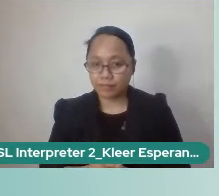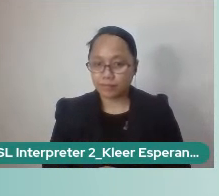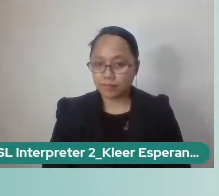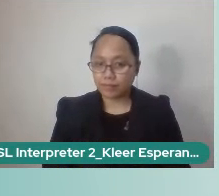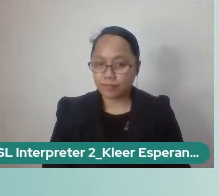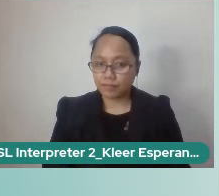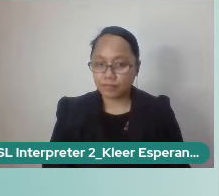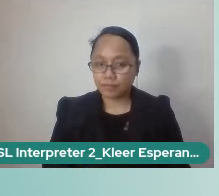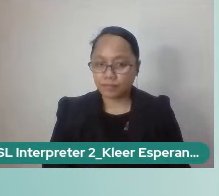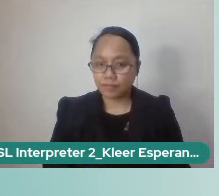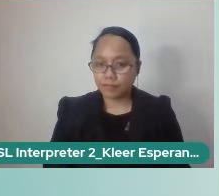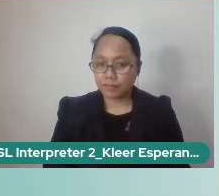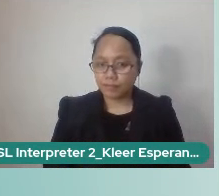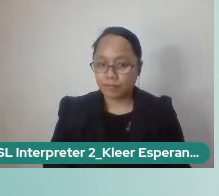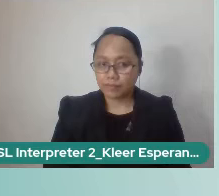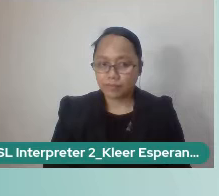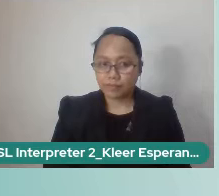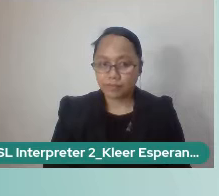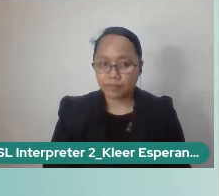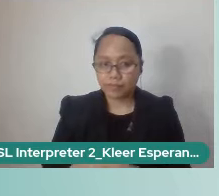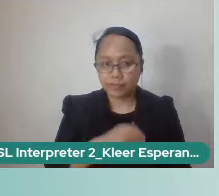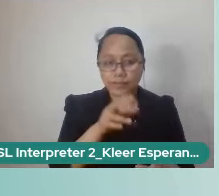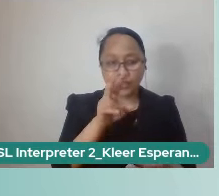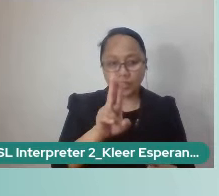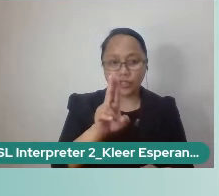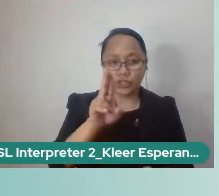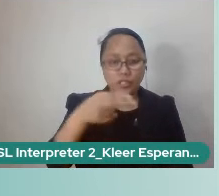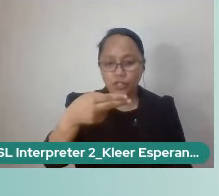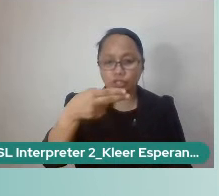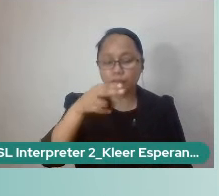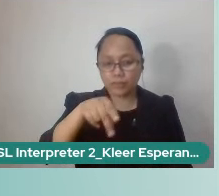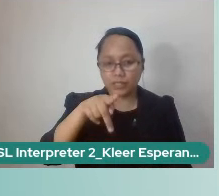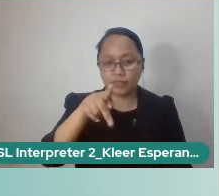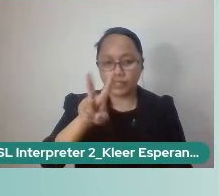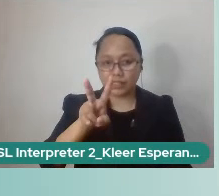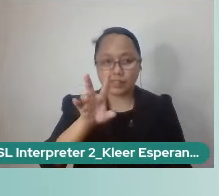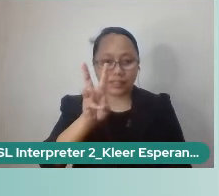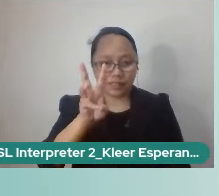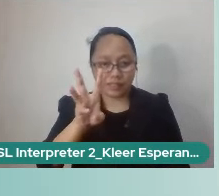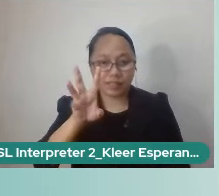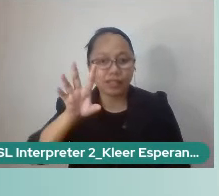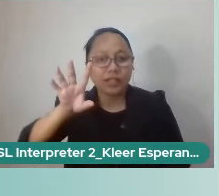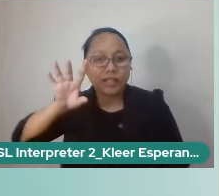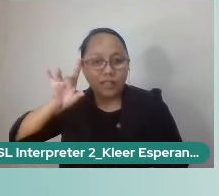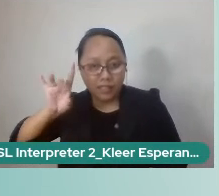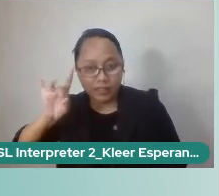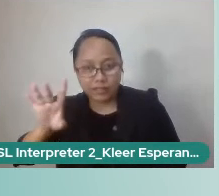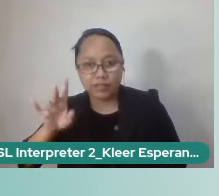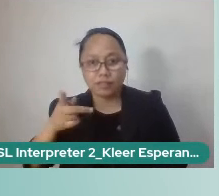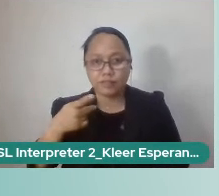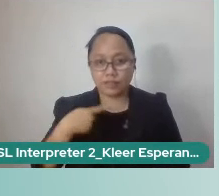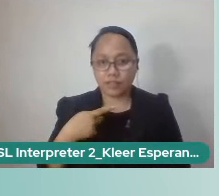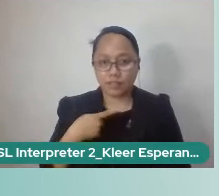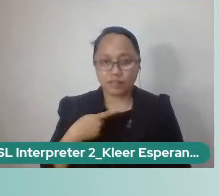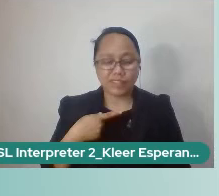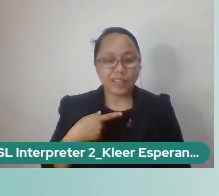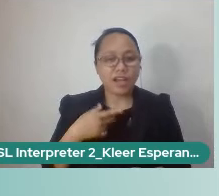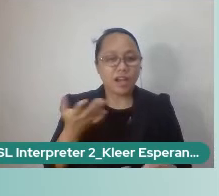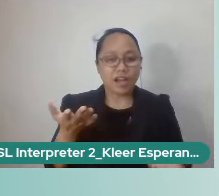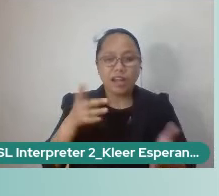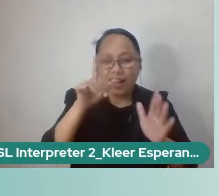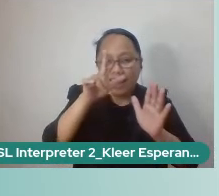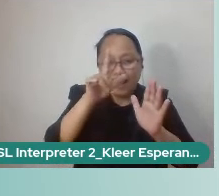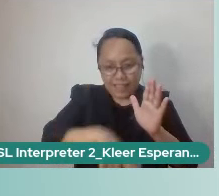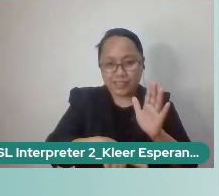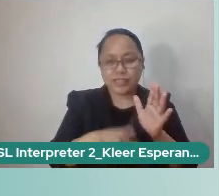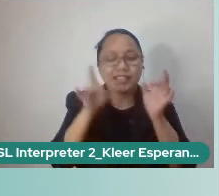screening, we're able to use this traffic light system. So in the green on the left, you can see what to do if HPV is not detected. We have routine